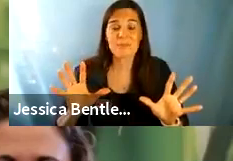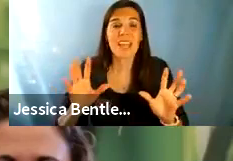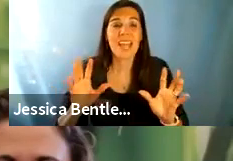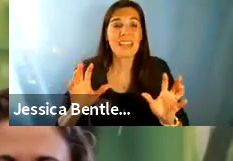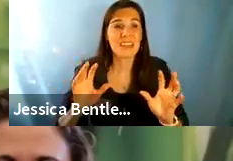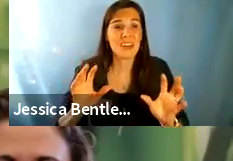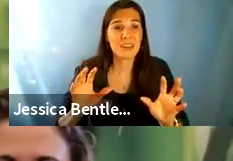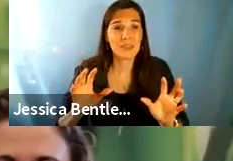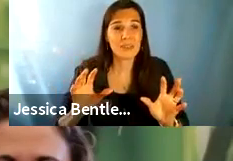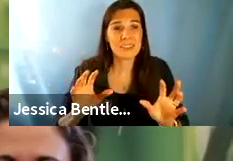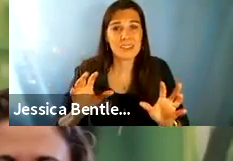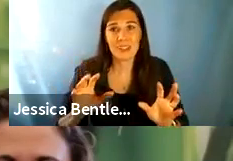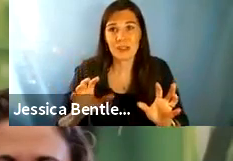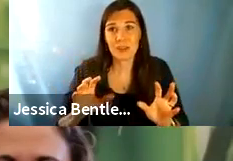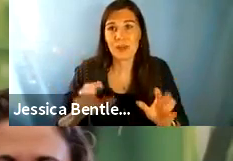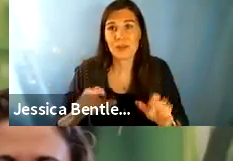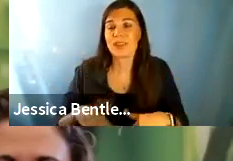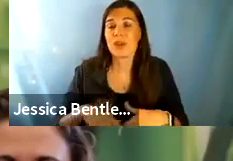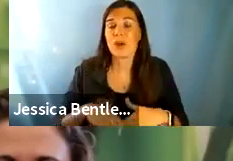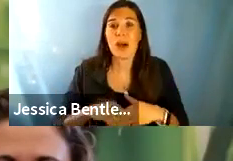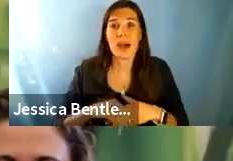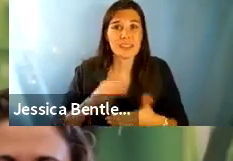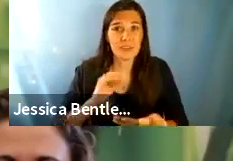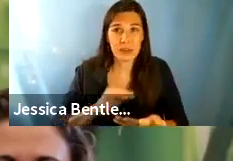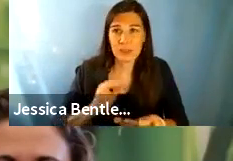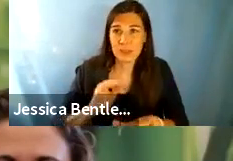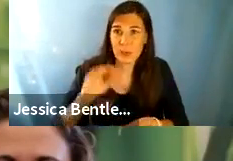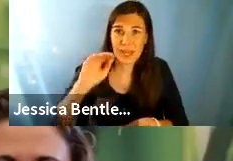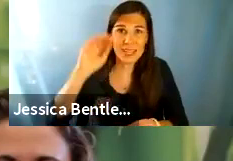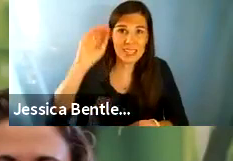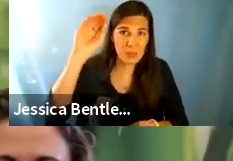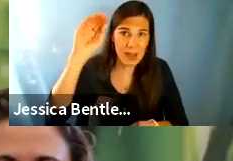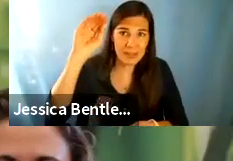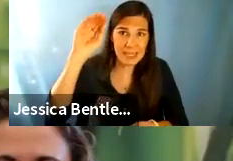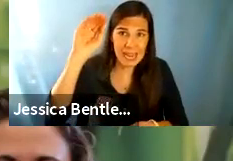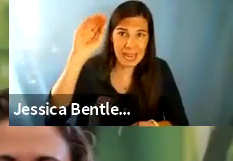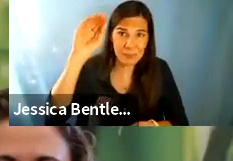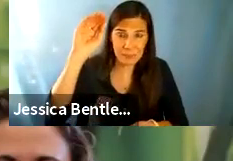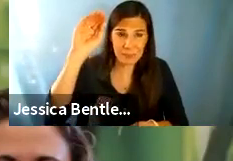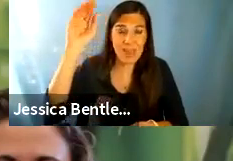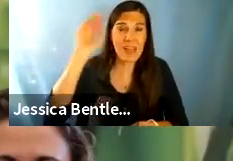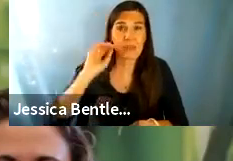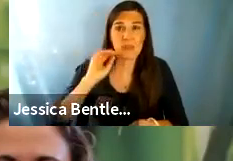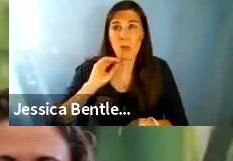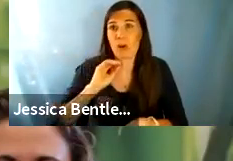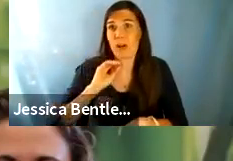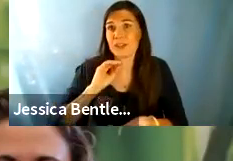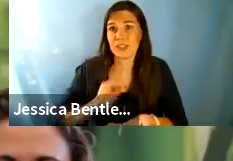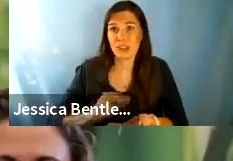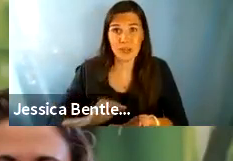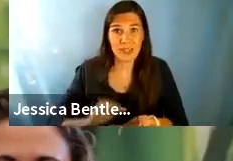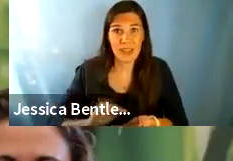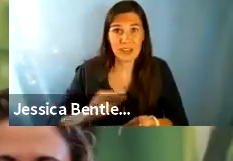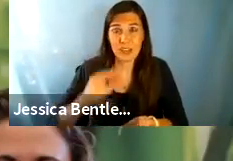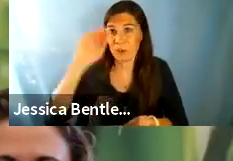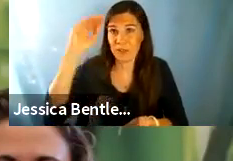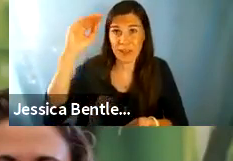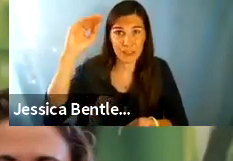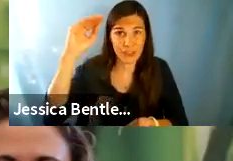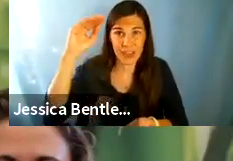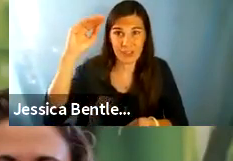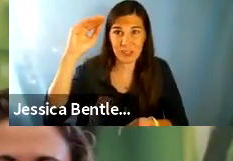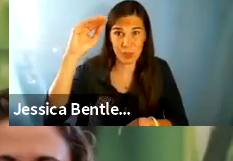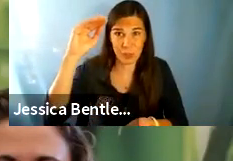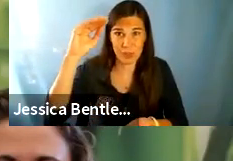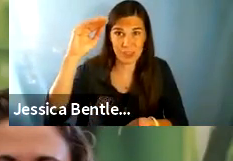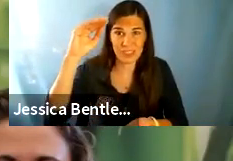conference. And the conference includes different trainings throughout the day for student level to